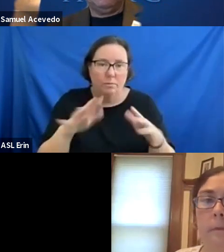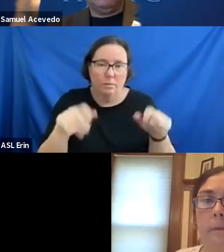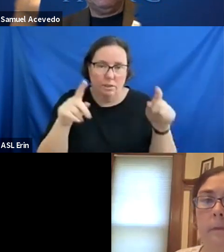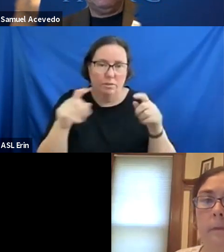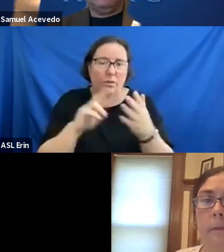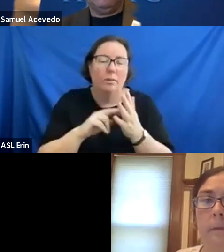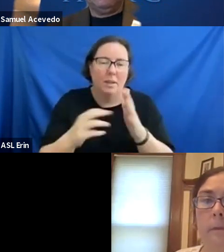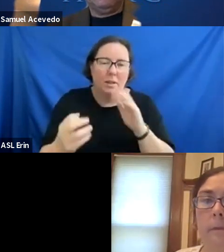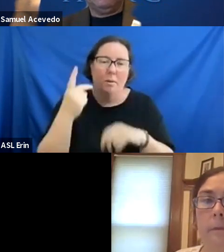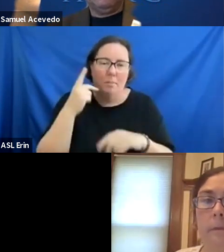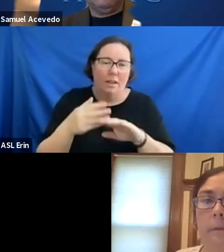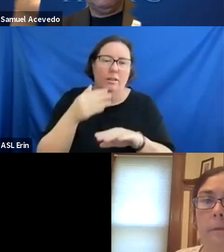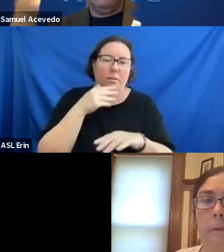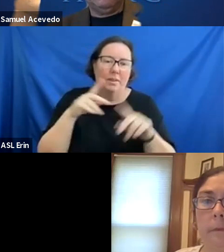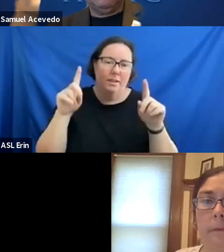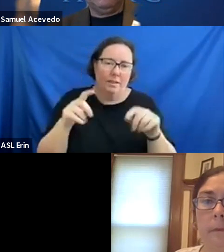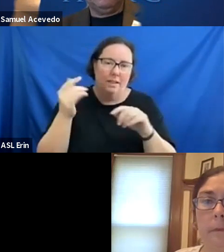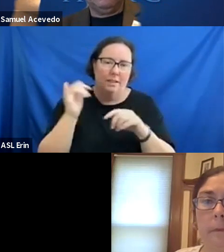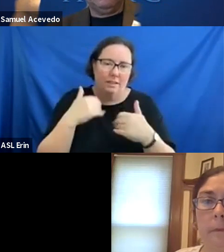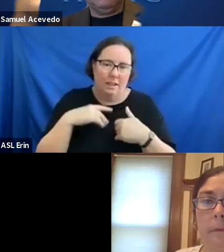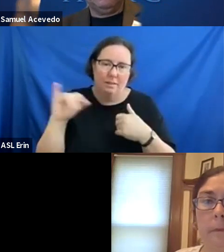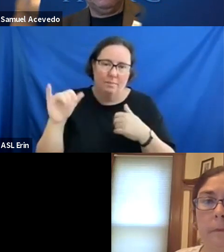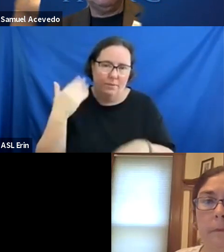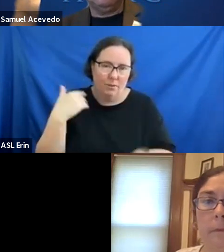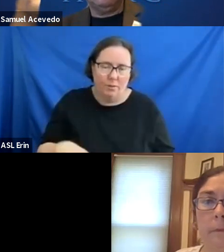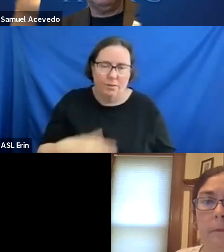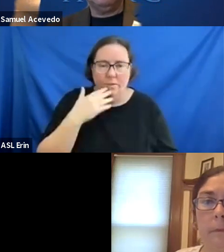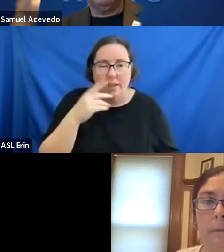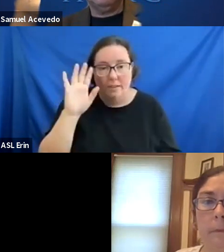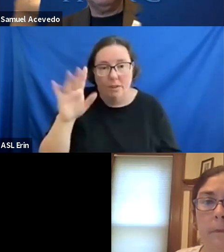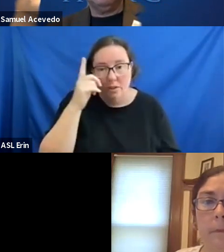so we need to go back. So thank you for your consideration.